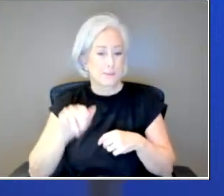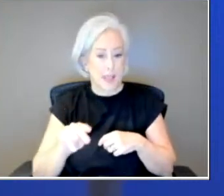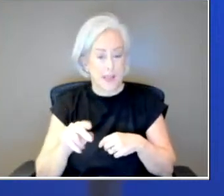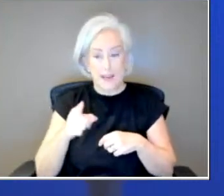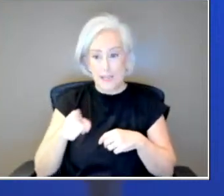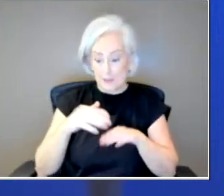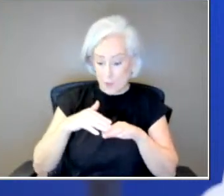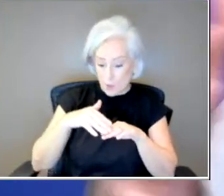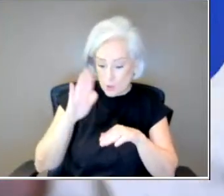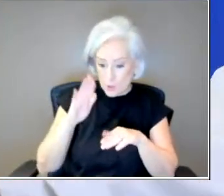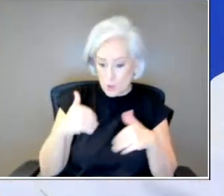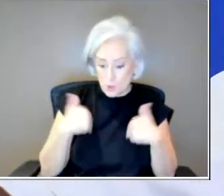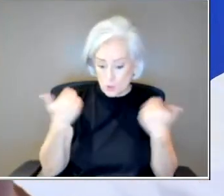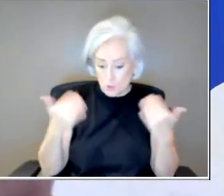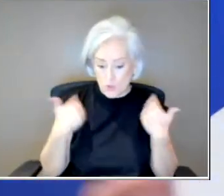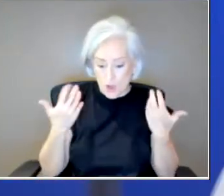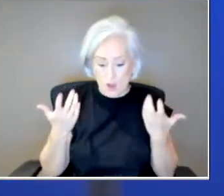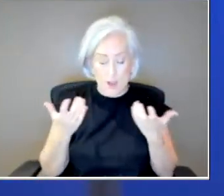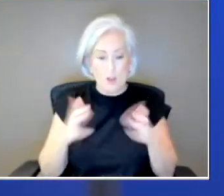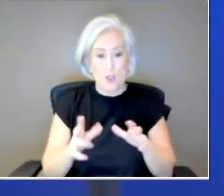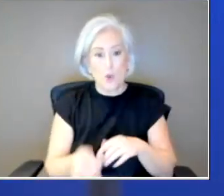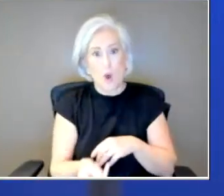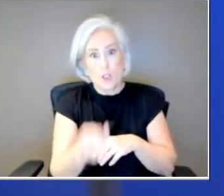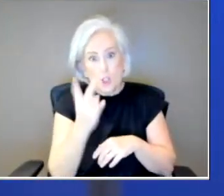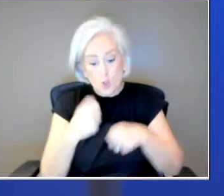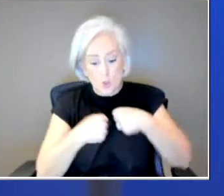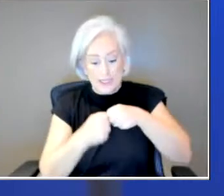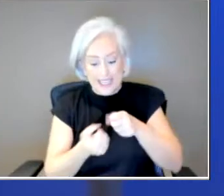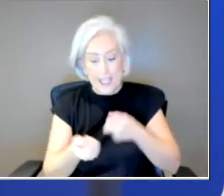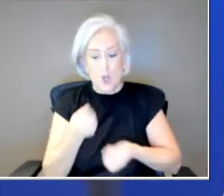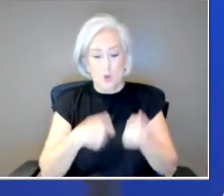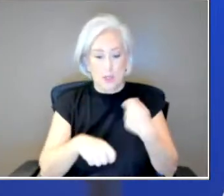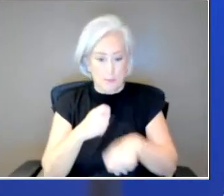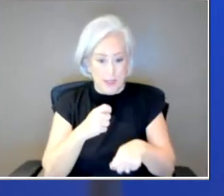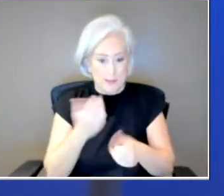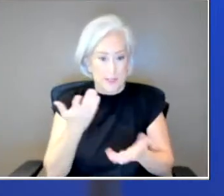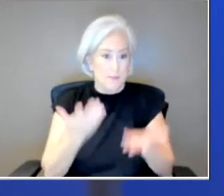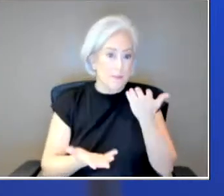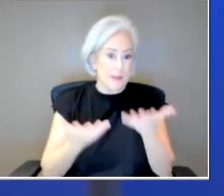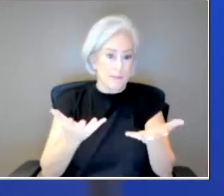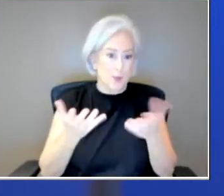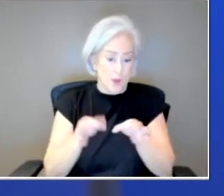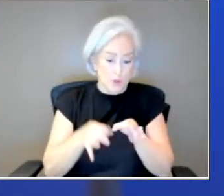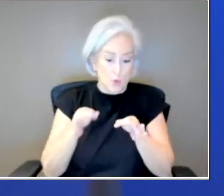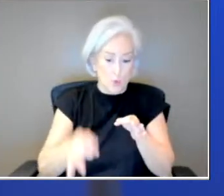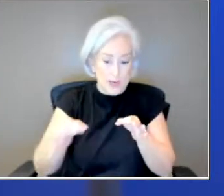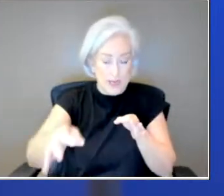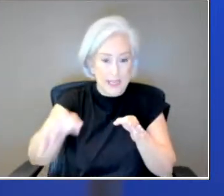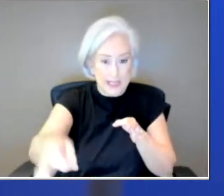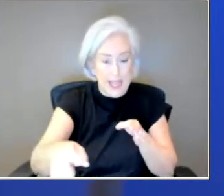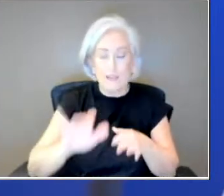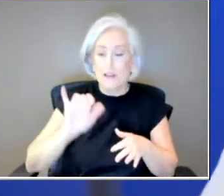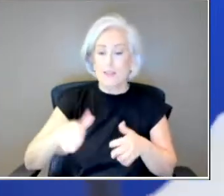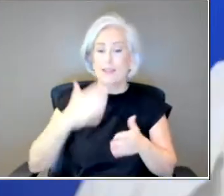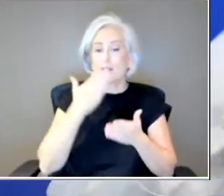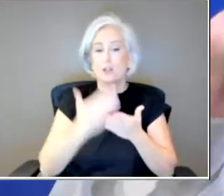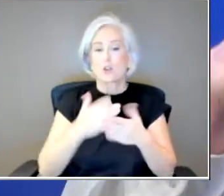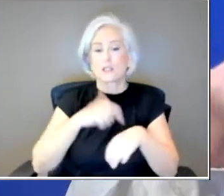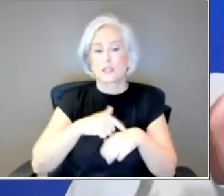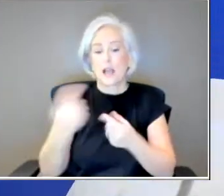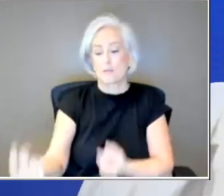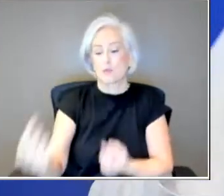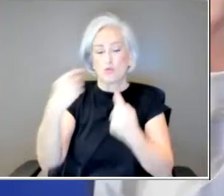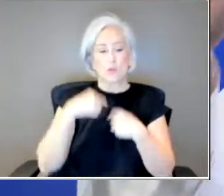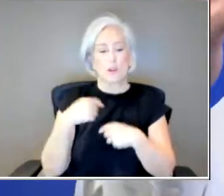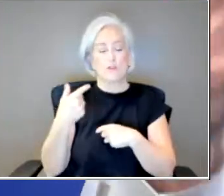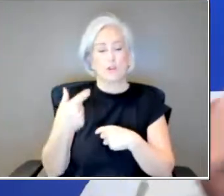want to have to get 2 knee replacements. Right. Maybe you want to try to delay getting that knee replacement. That'd be a really good time to come in for a GAE. If you're too old